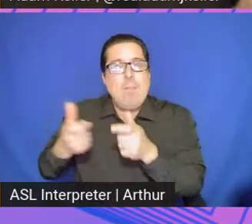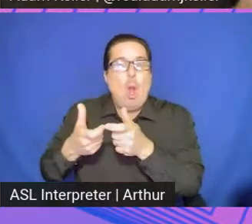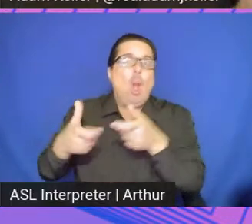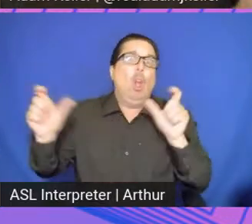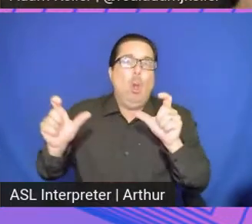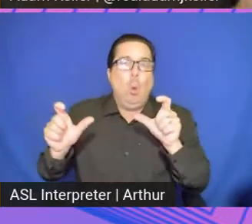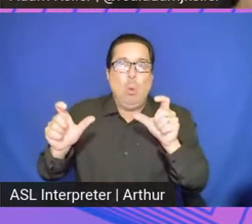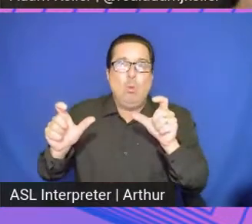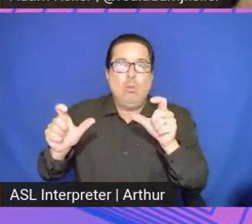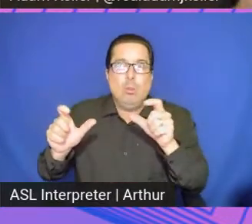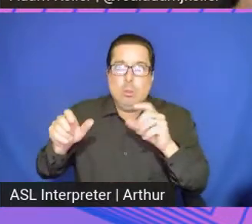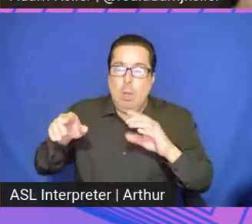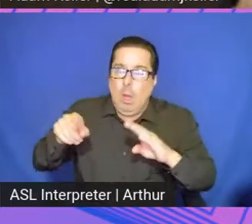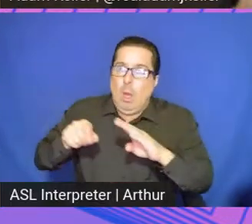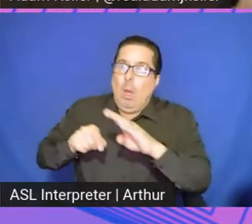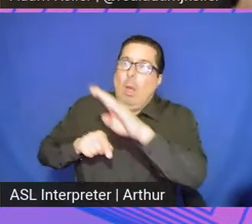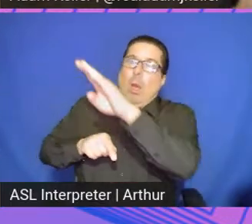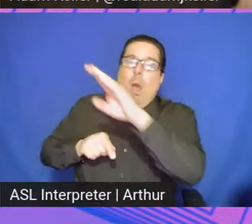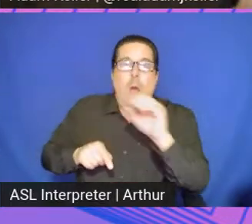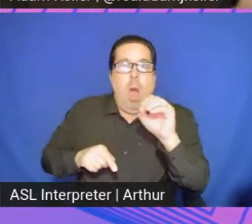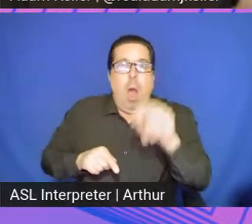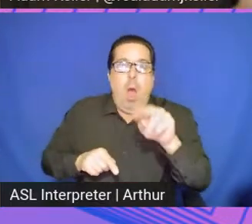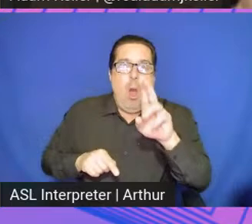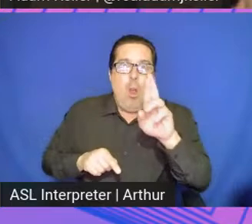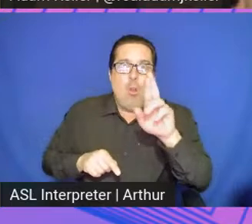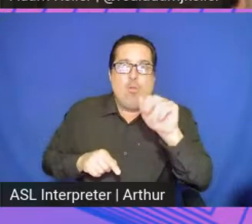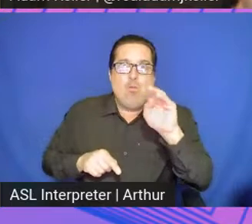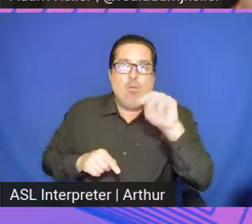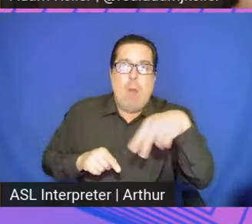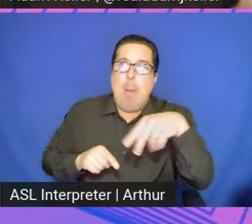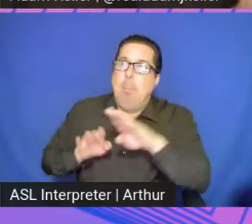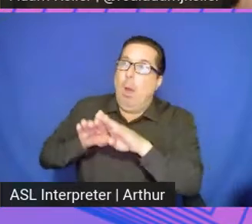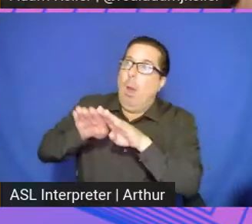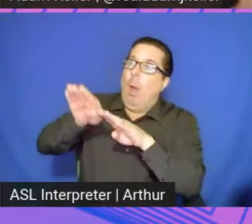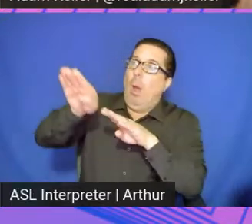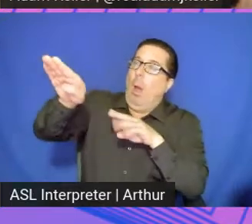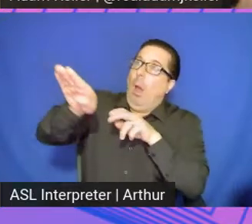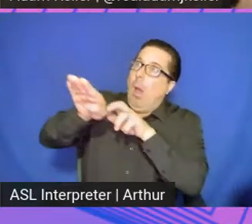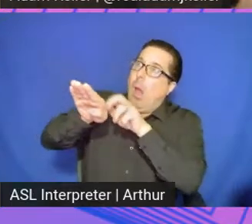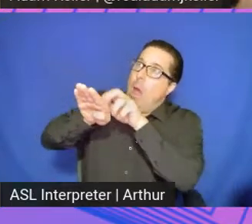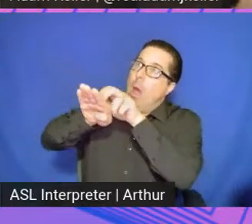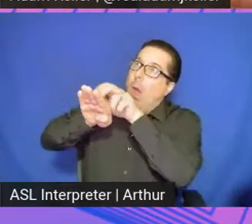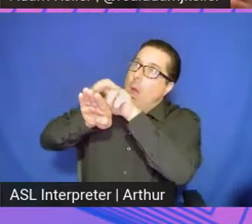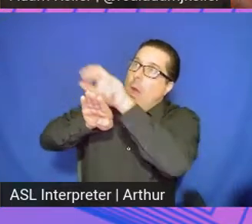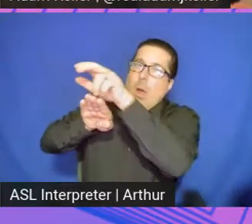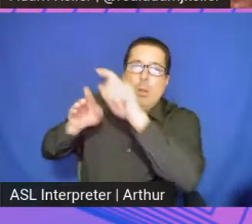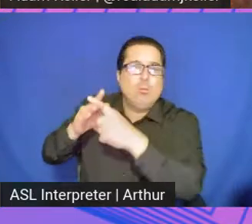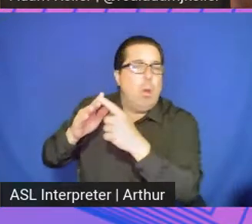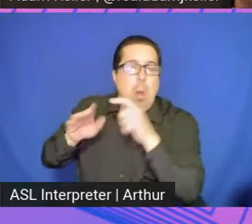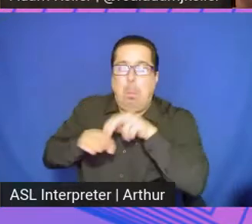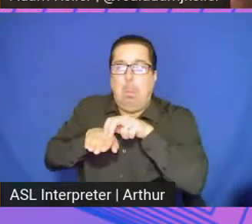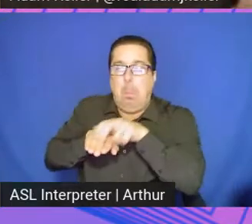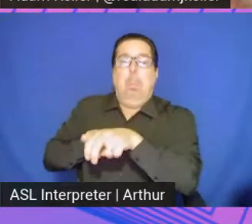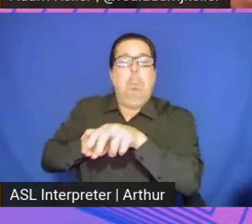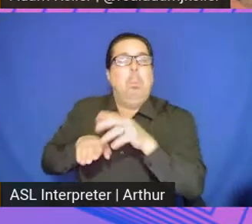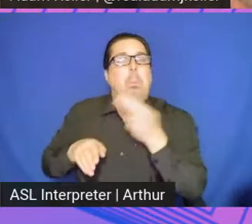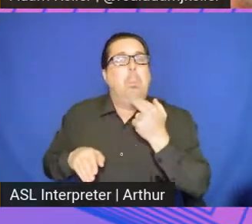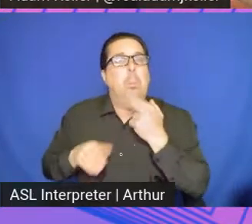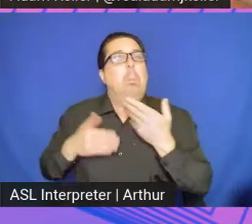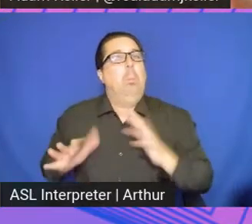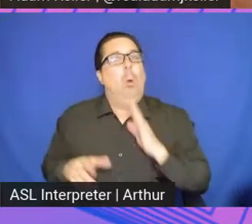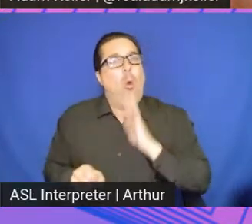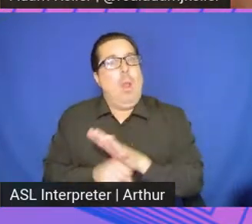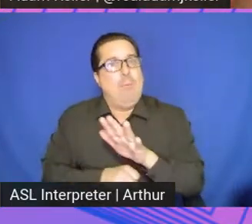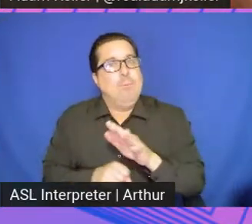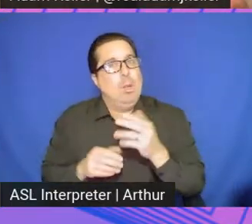started. And my favorite piece here with the AWS CDK is the opinion that's built